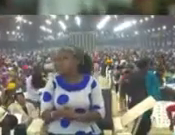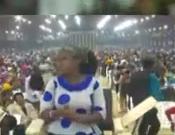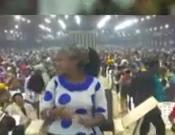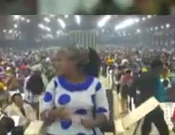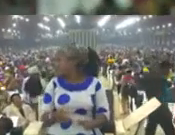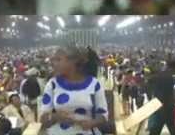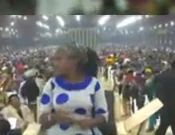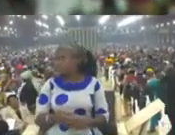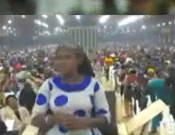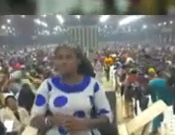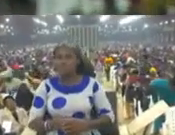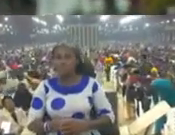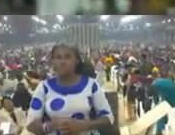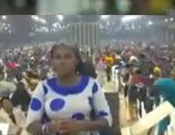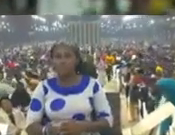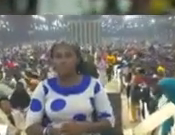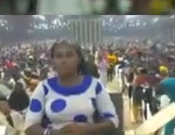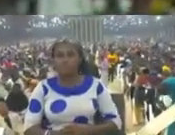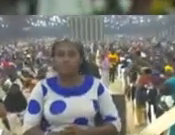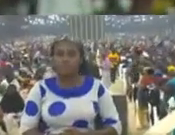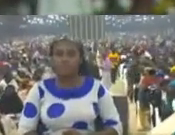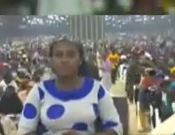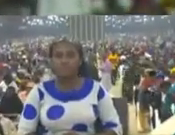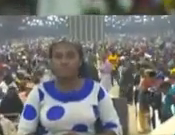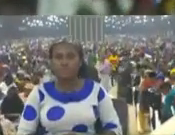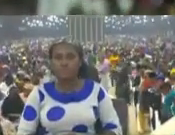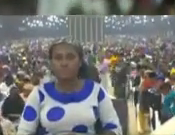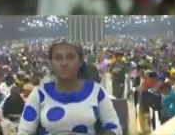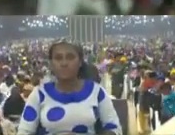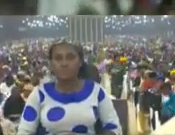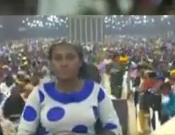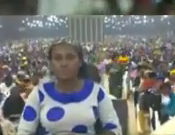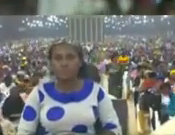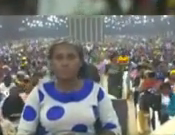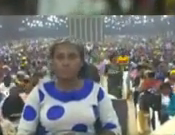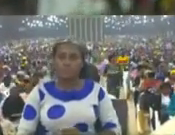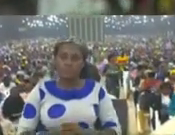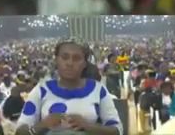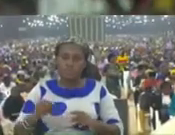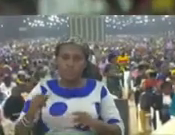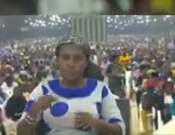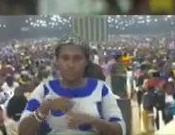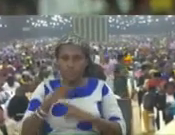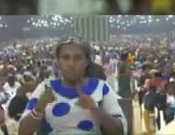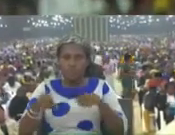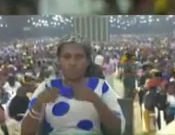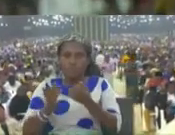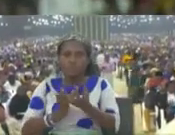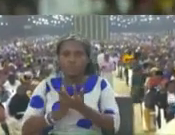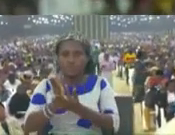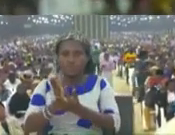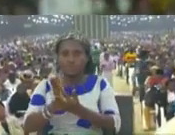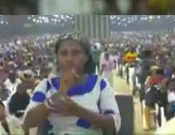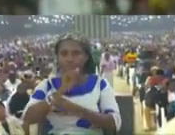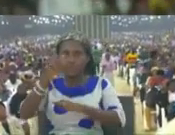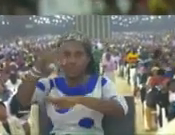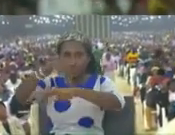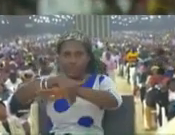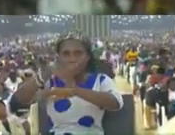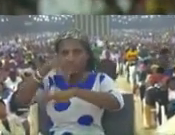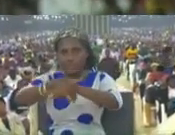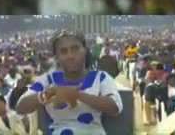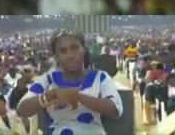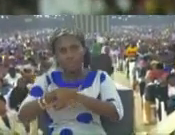The one who is passing through a night experience is like somebody who is under a siege.